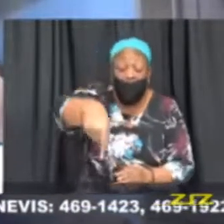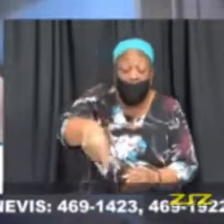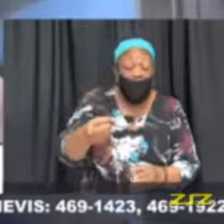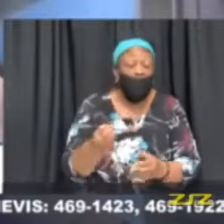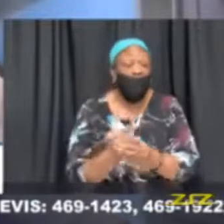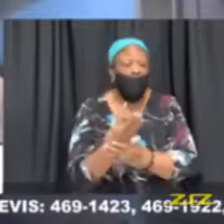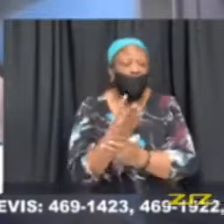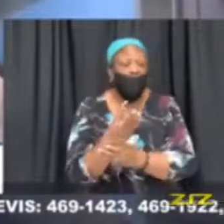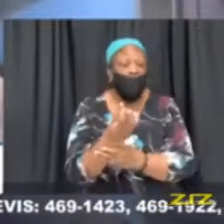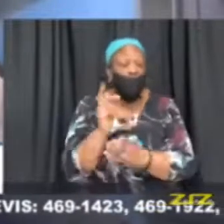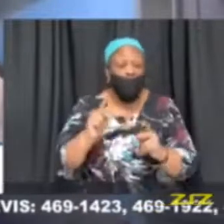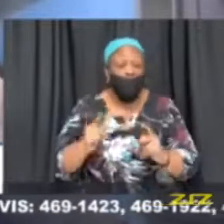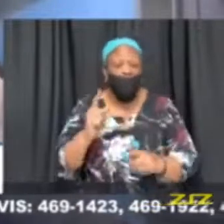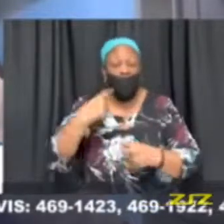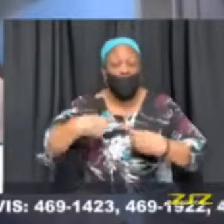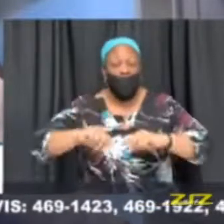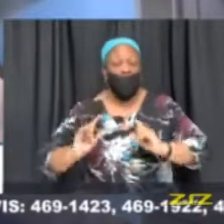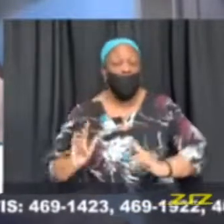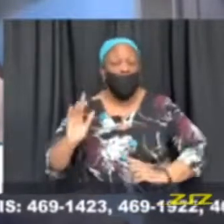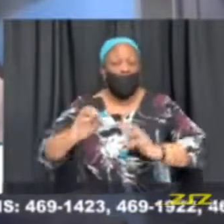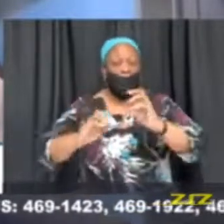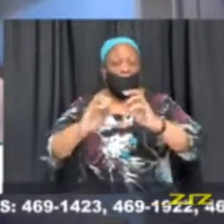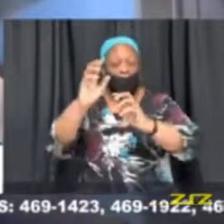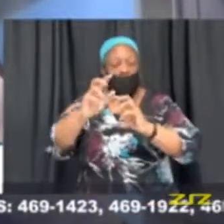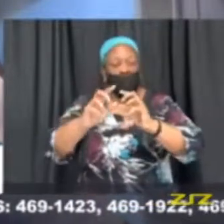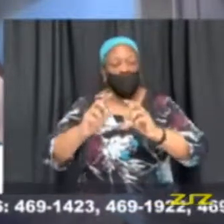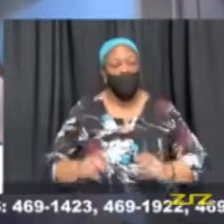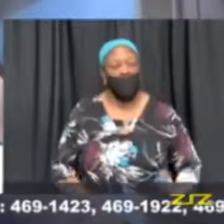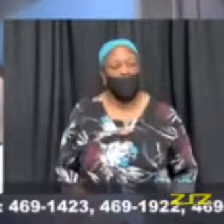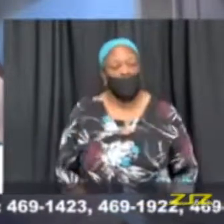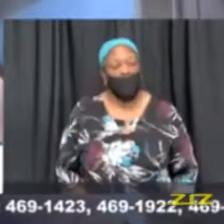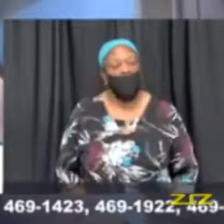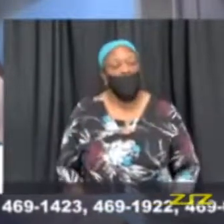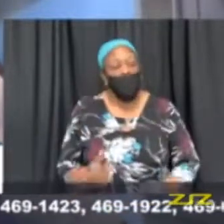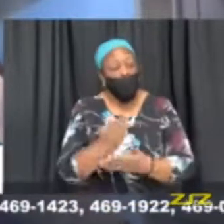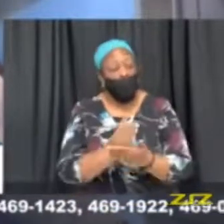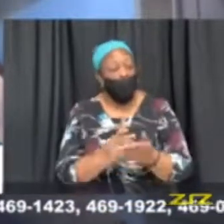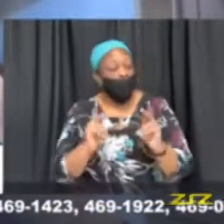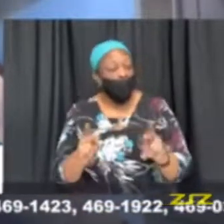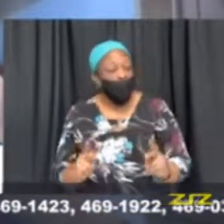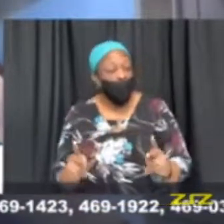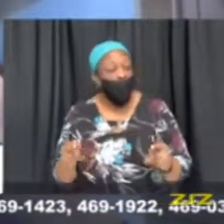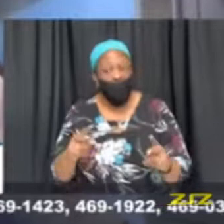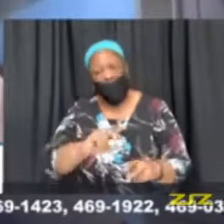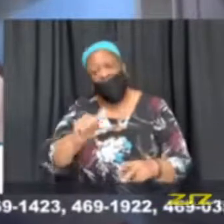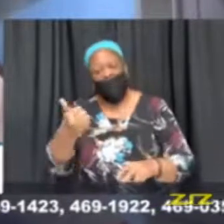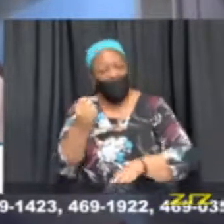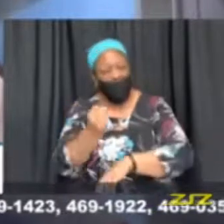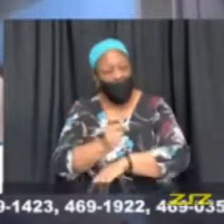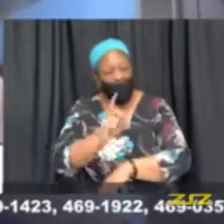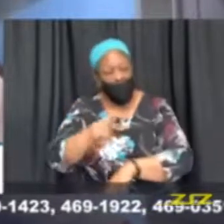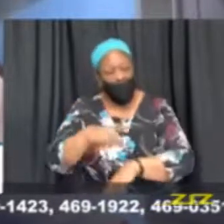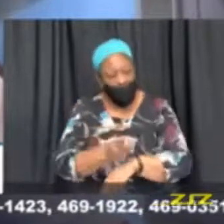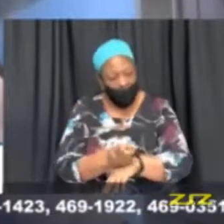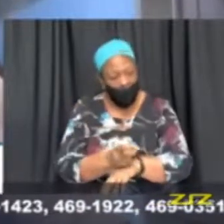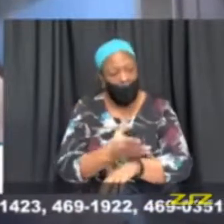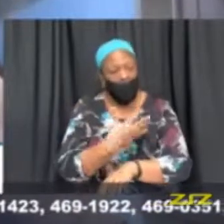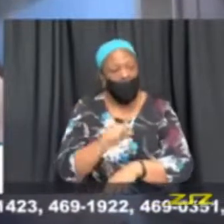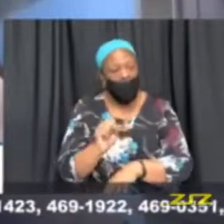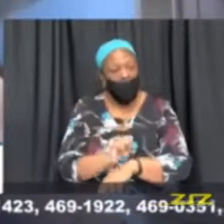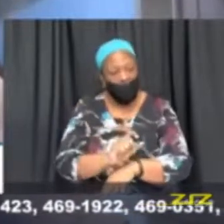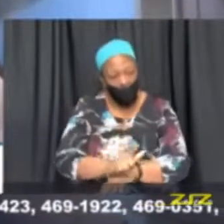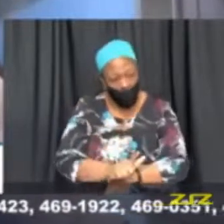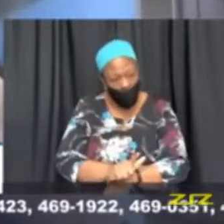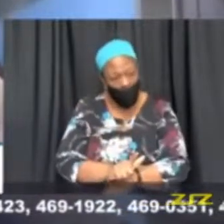other volcanoes or volcanic areas such as Dominica and St. Lucia, you would see even more, I don't want to